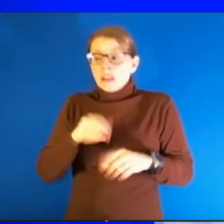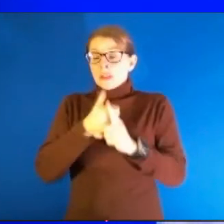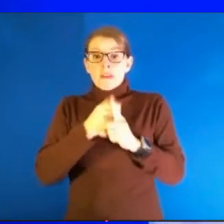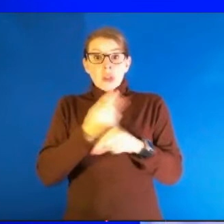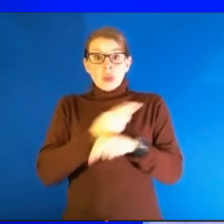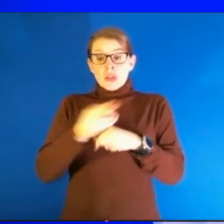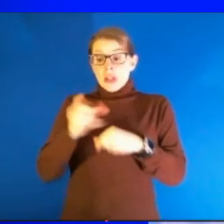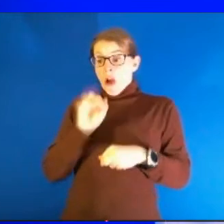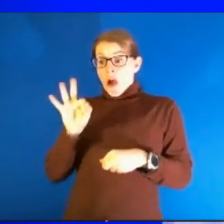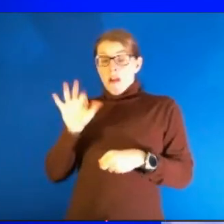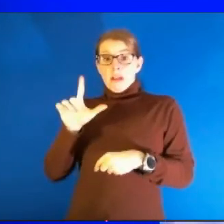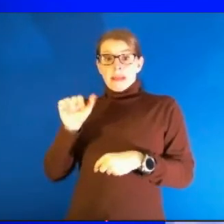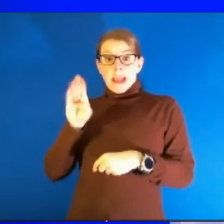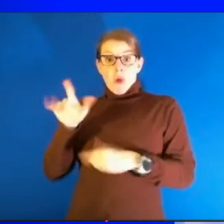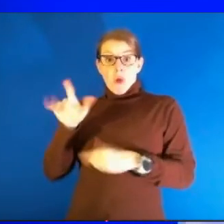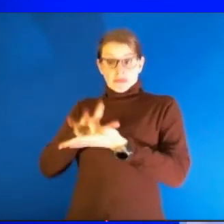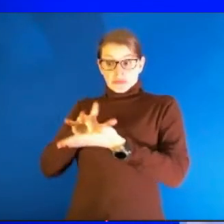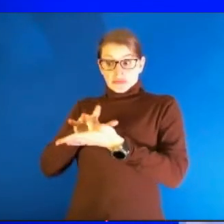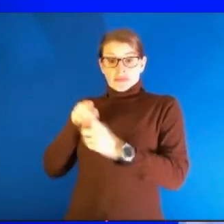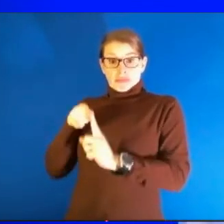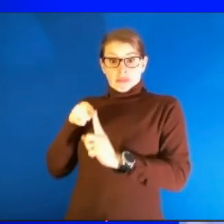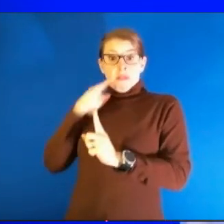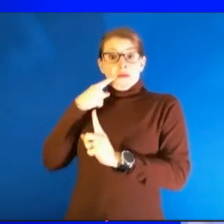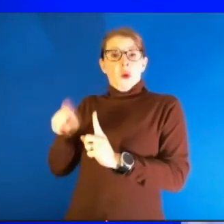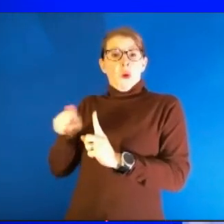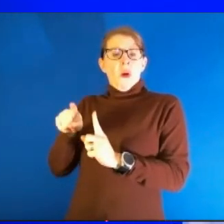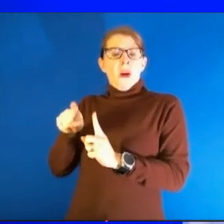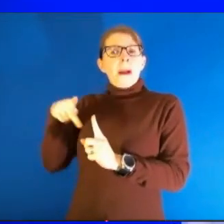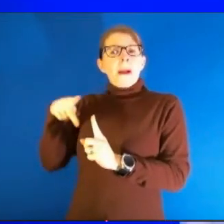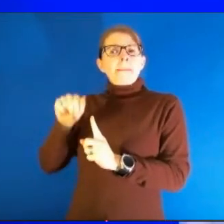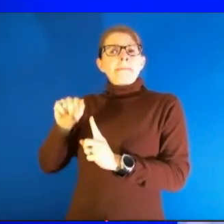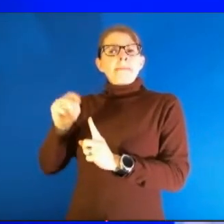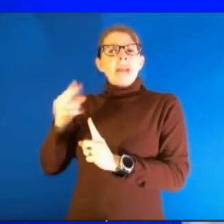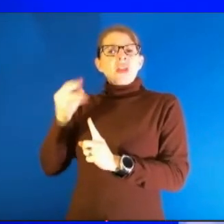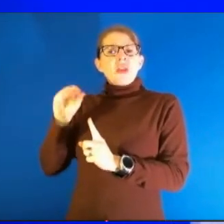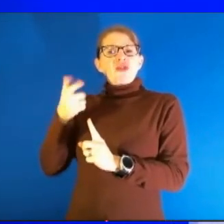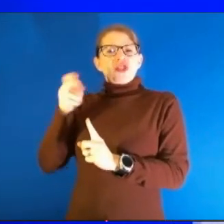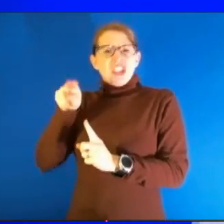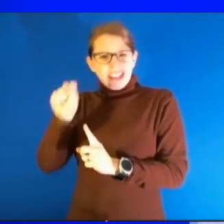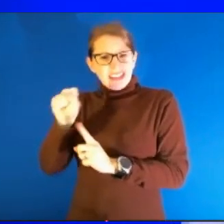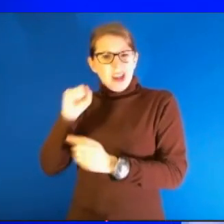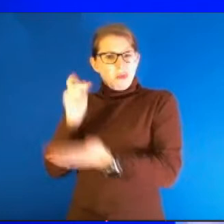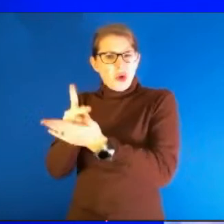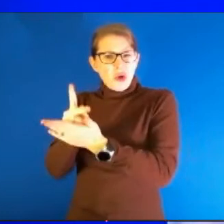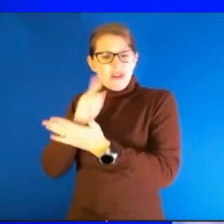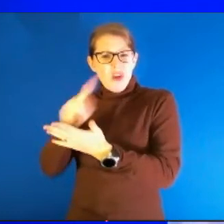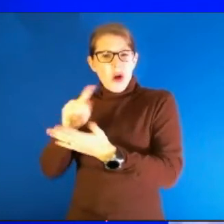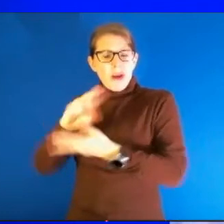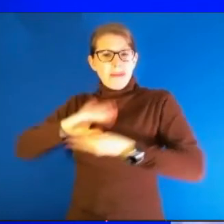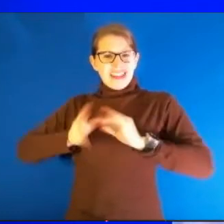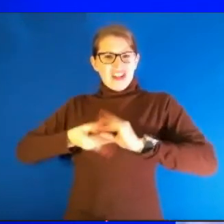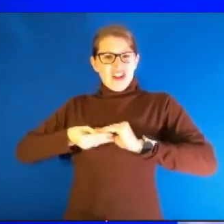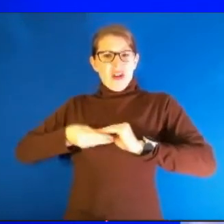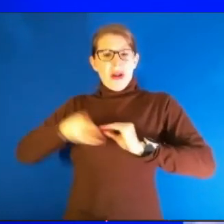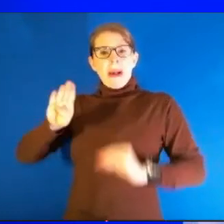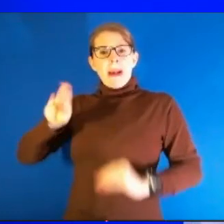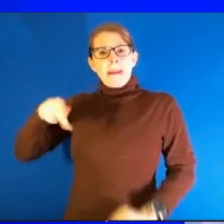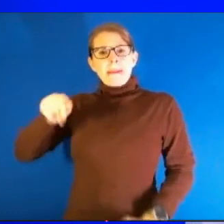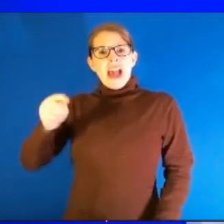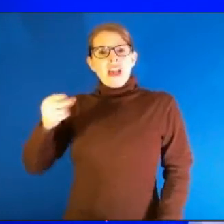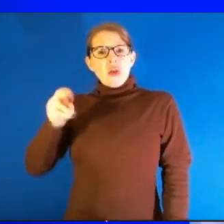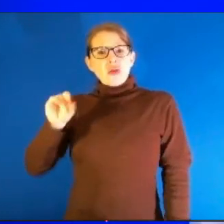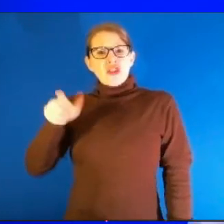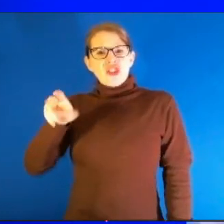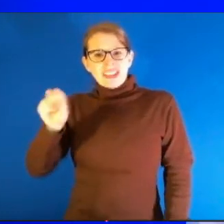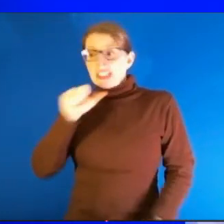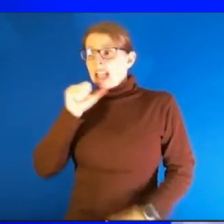off-label, it was for those pathogens that it was approved for. It was for those bacterial pathogens. You weren't using it to treat